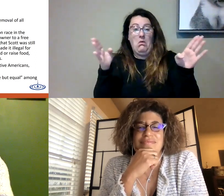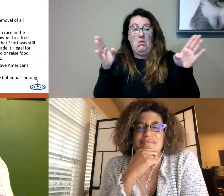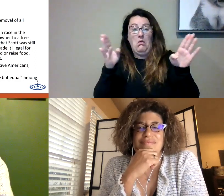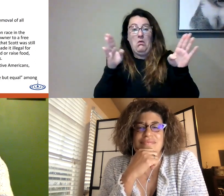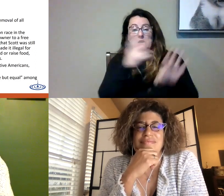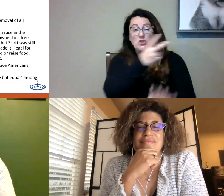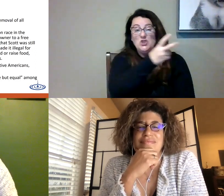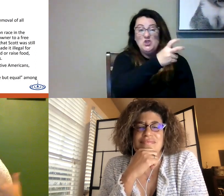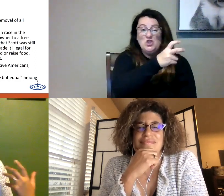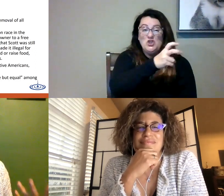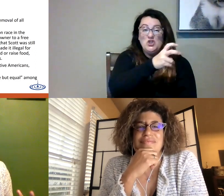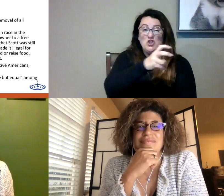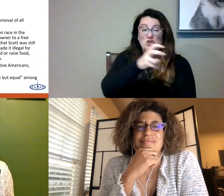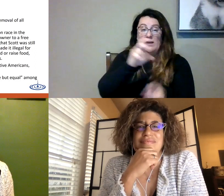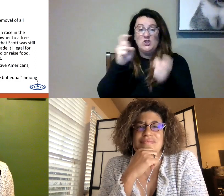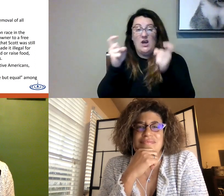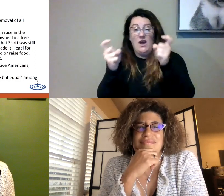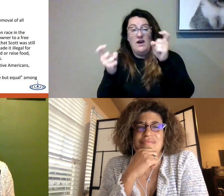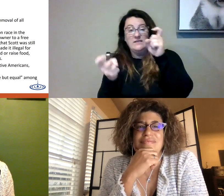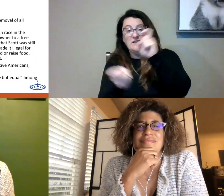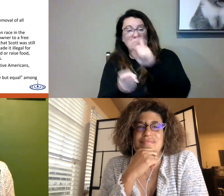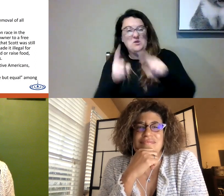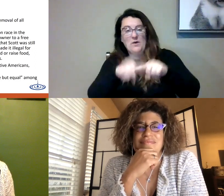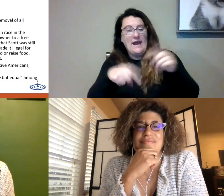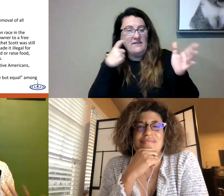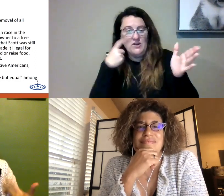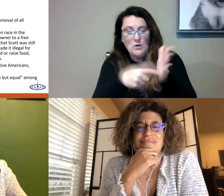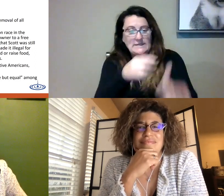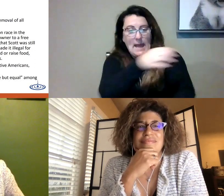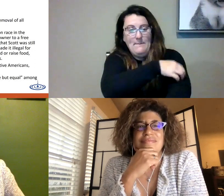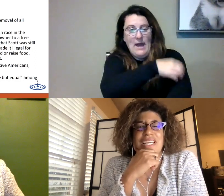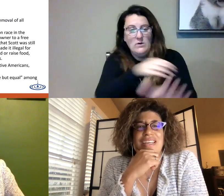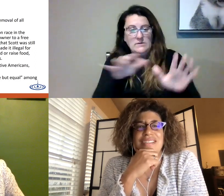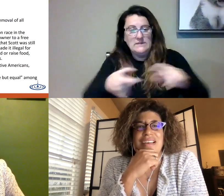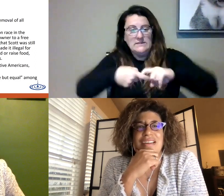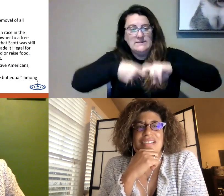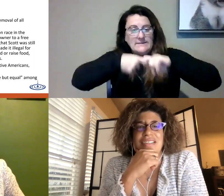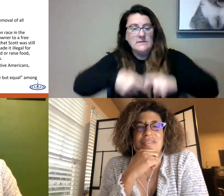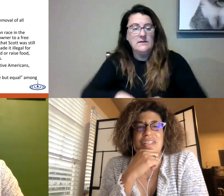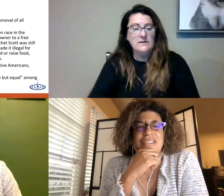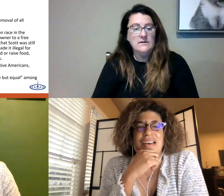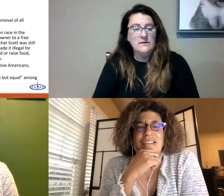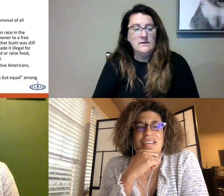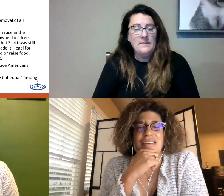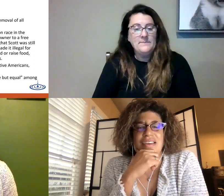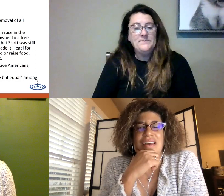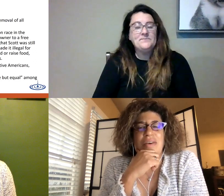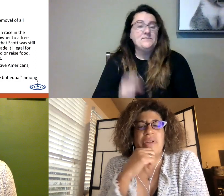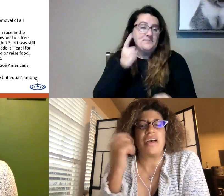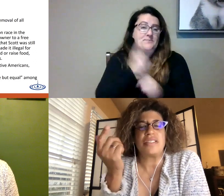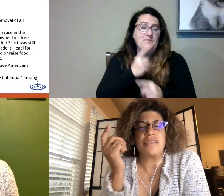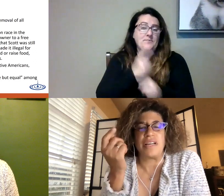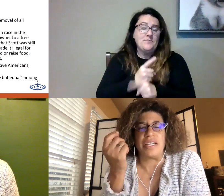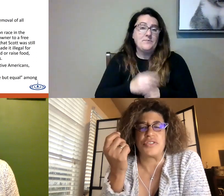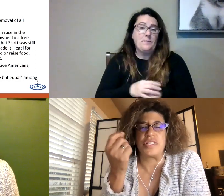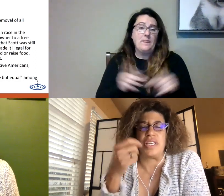and adjusting, almost sometimes in a way that you can't tell that power has been retained. Exactly, exactly. And what